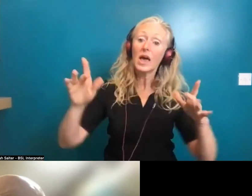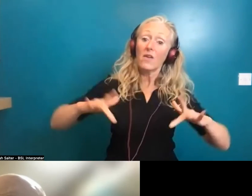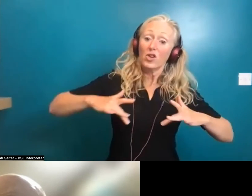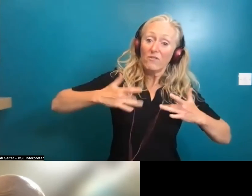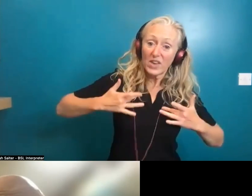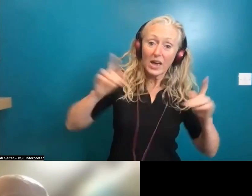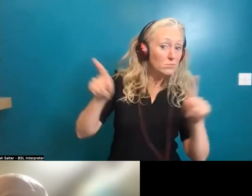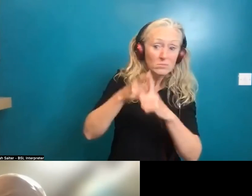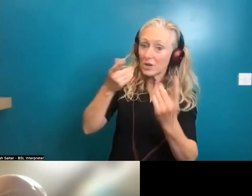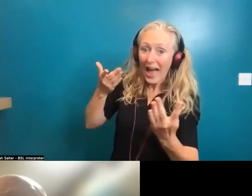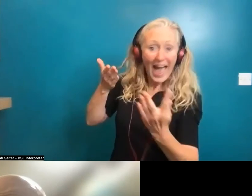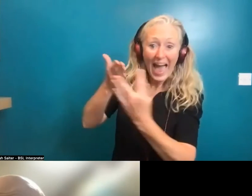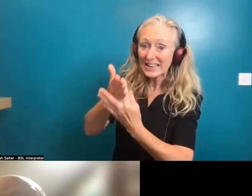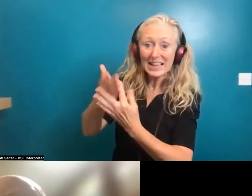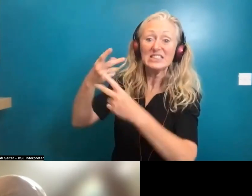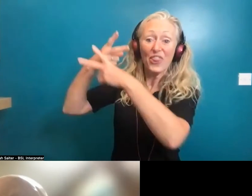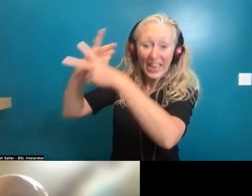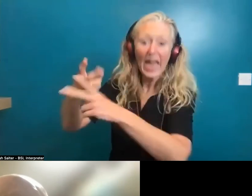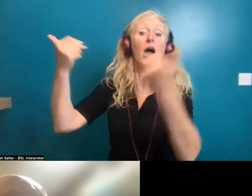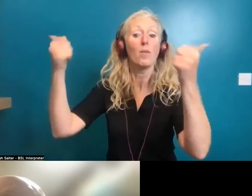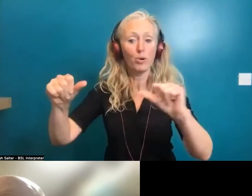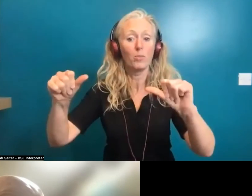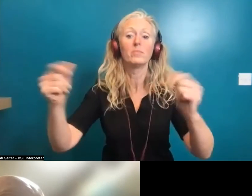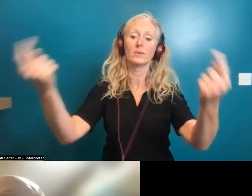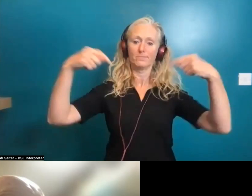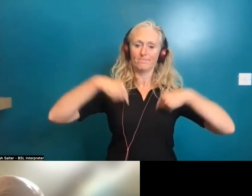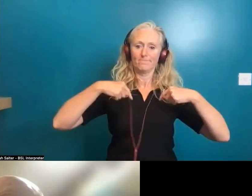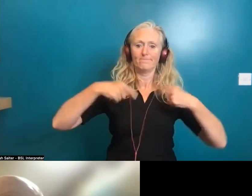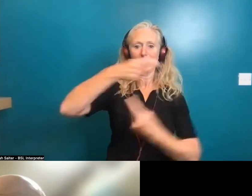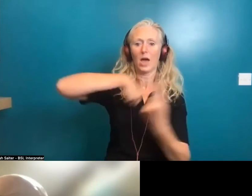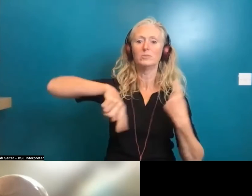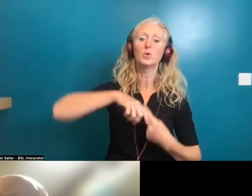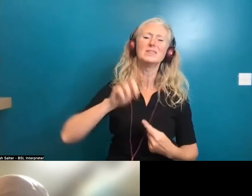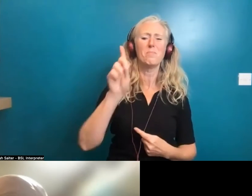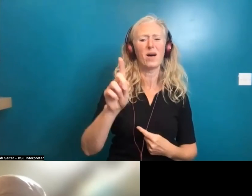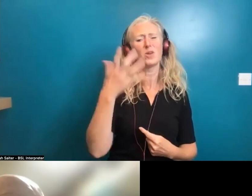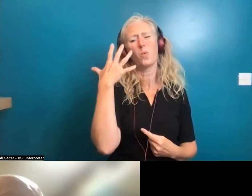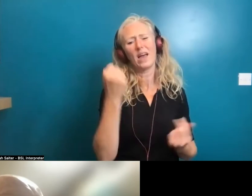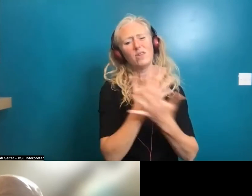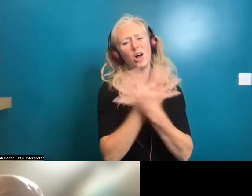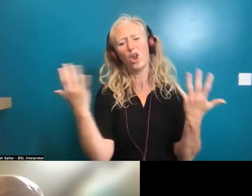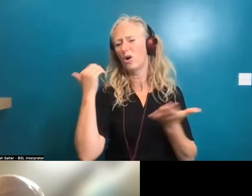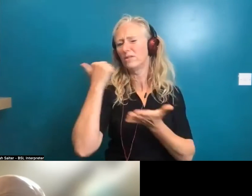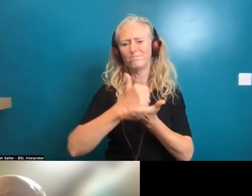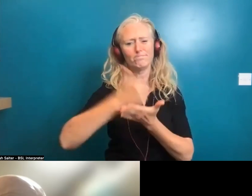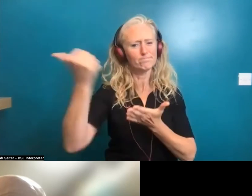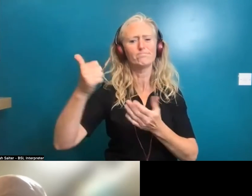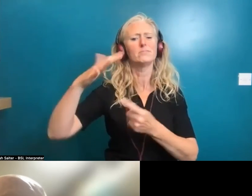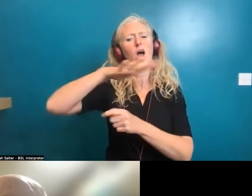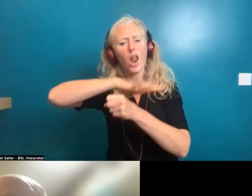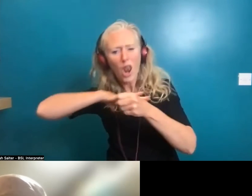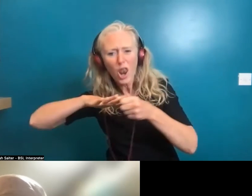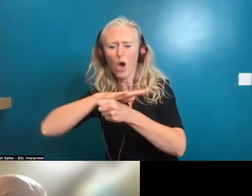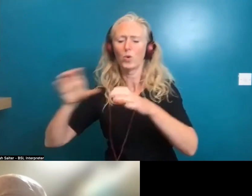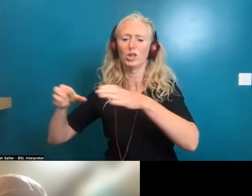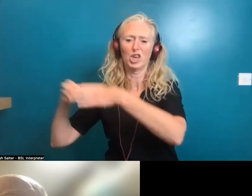you need, you come to see us. But there are lots of really good local units, and you don't need to come all the way down to see us unless there's